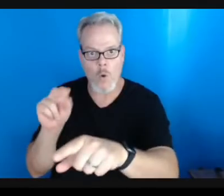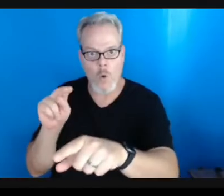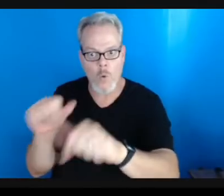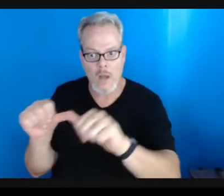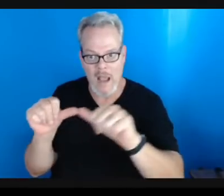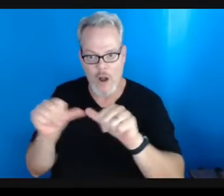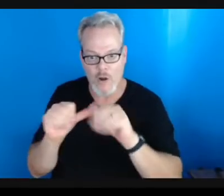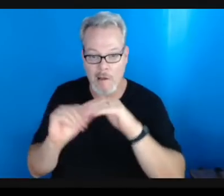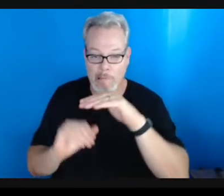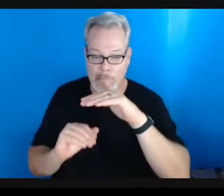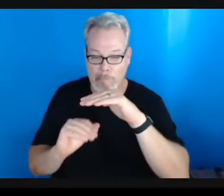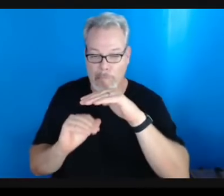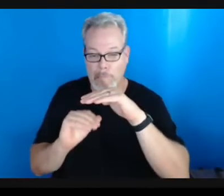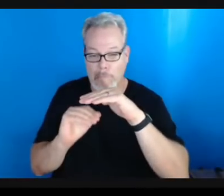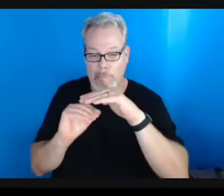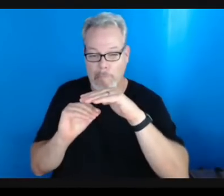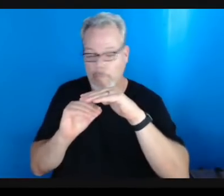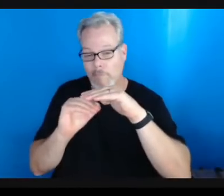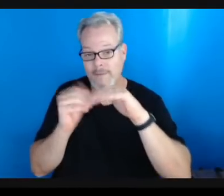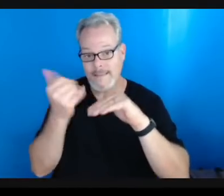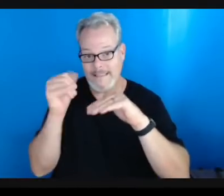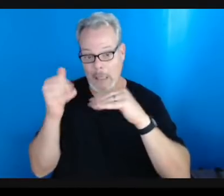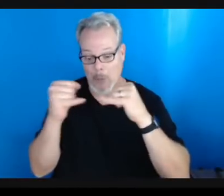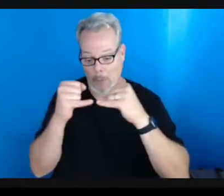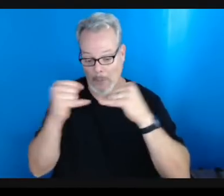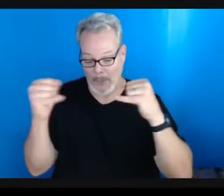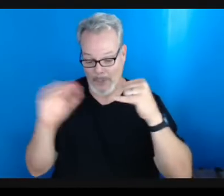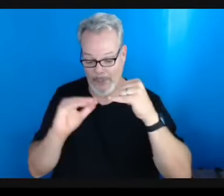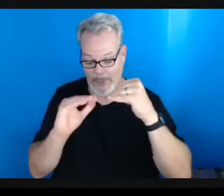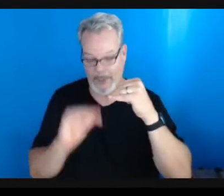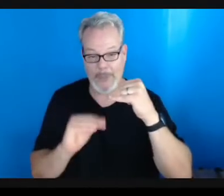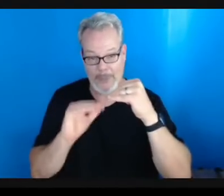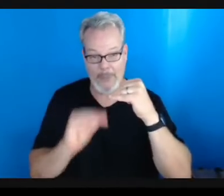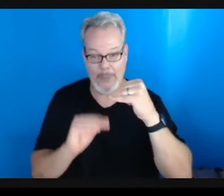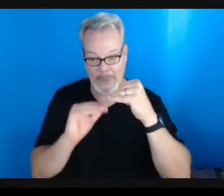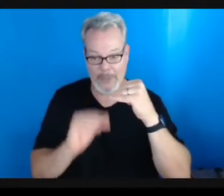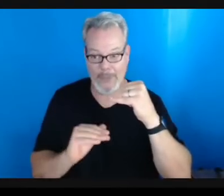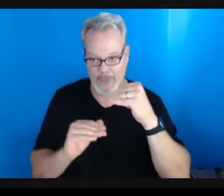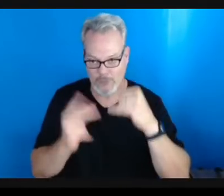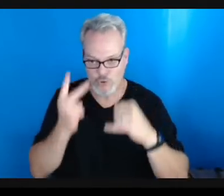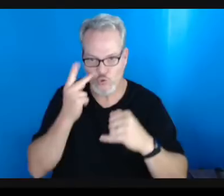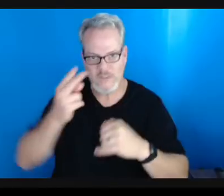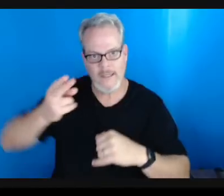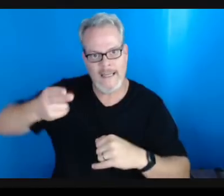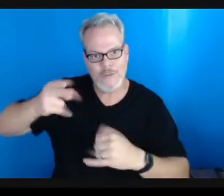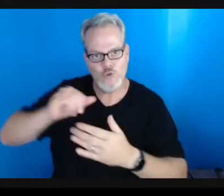yellow boundary, but not quite in that range. Here you can see the history of that station.